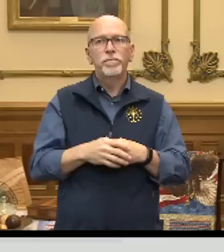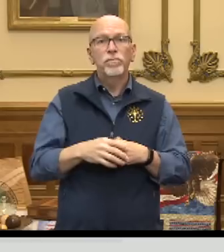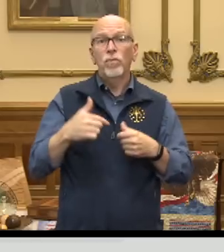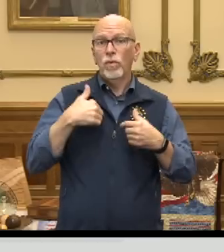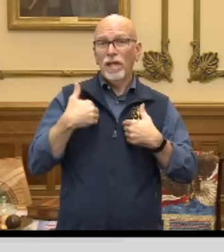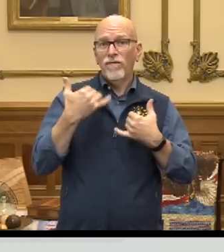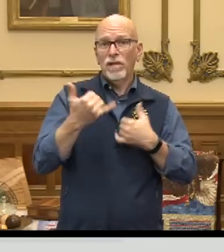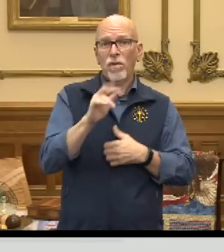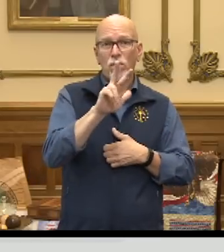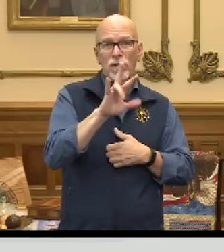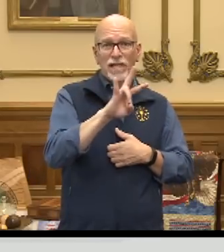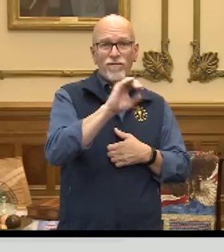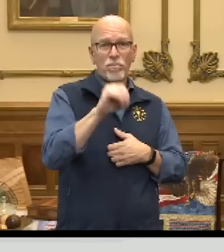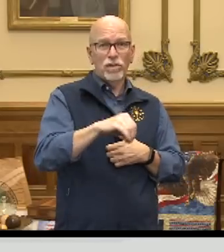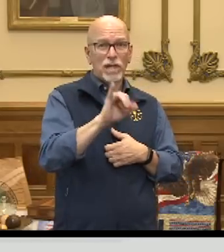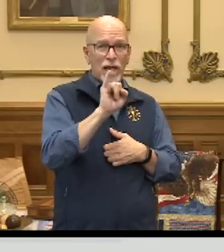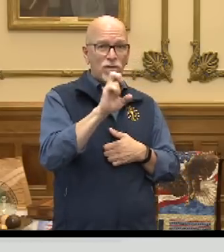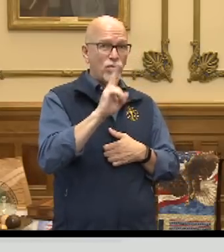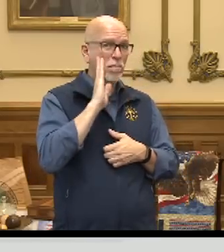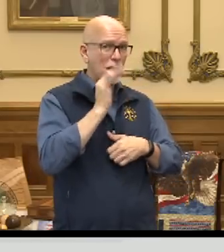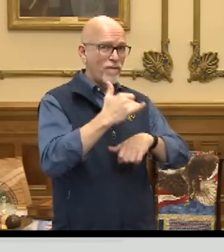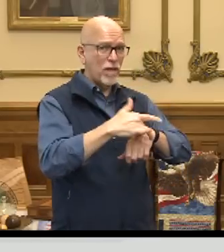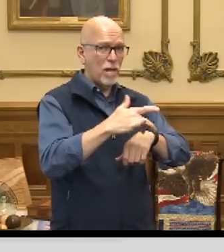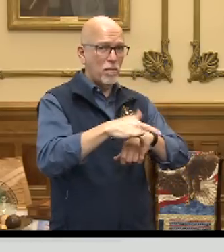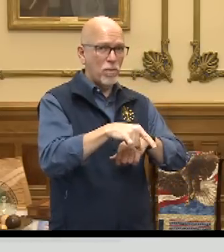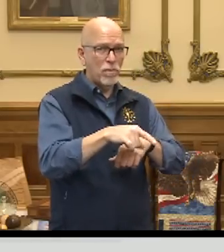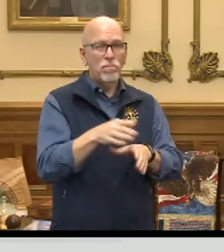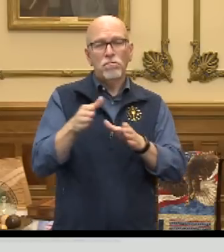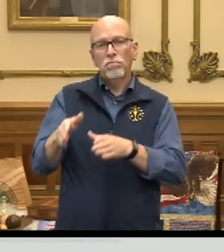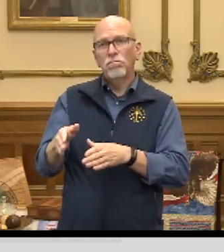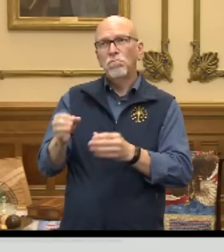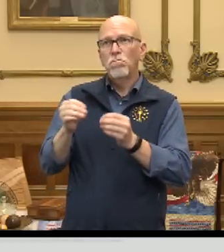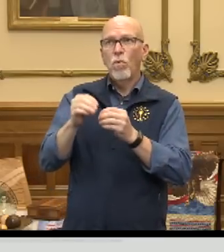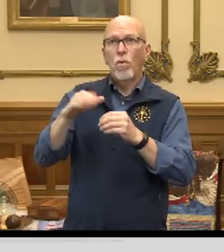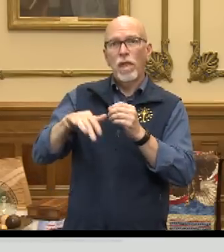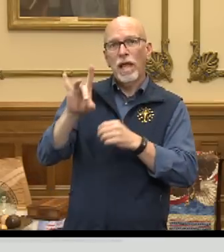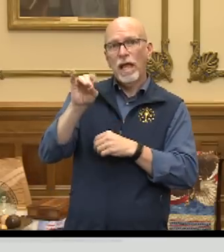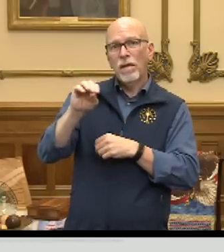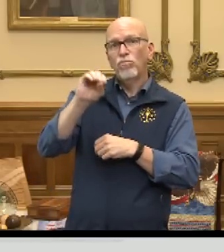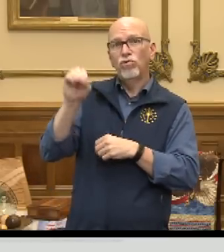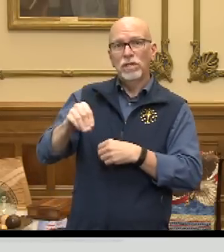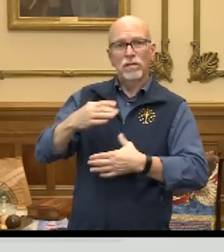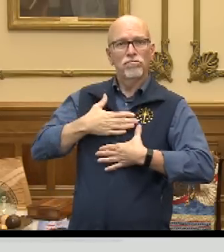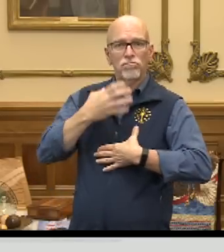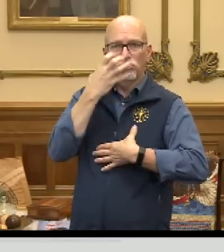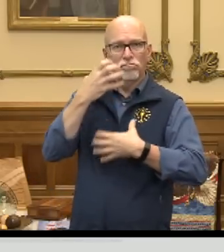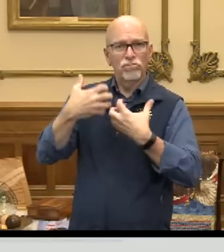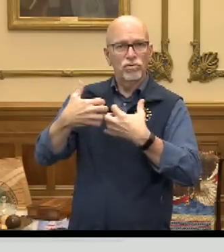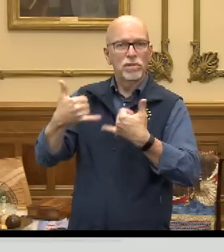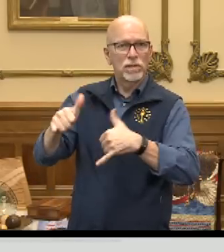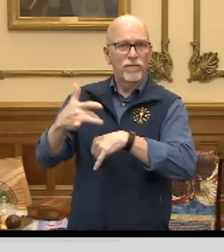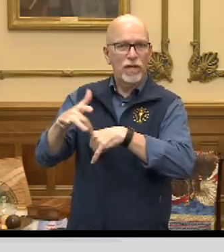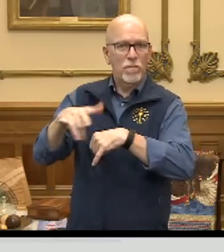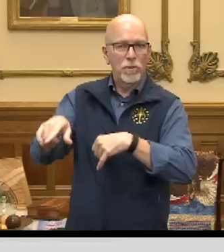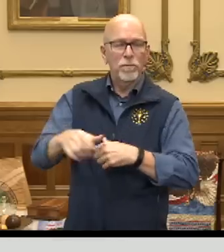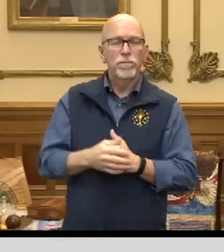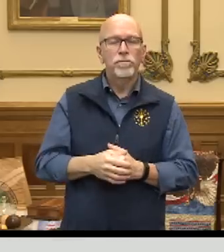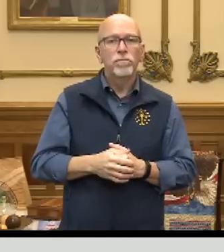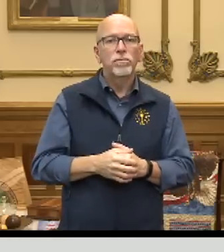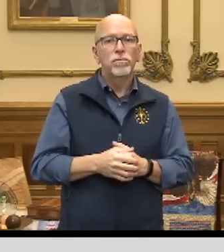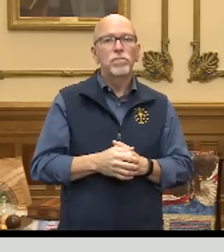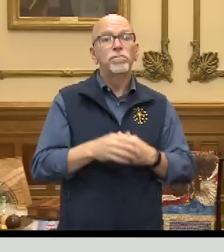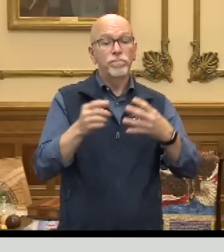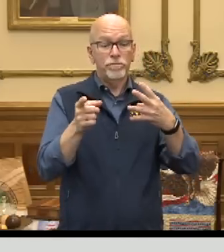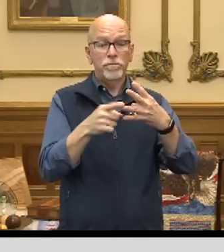about 37% of our ICU beds available, and we have more than 80% of ventilators available. We also said the state